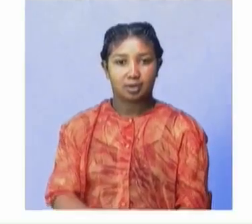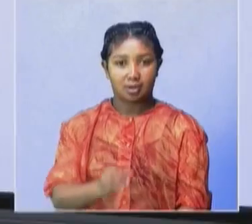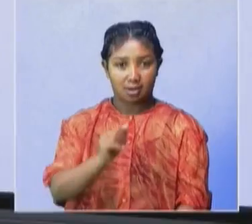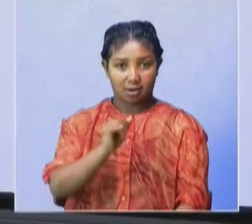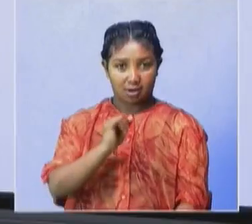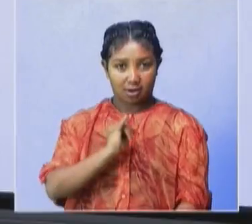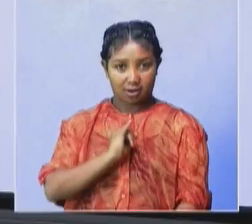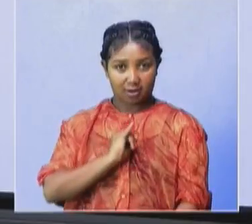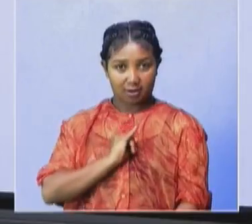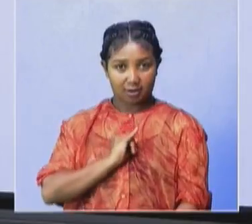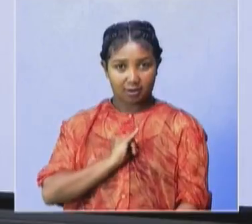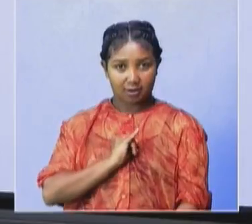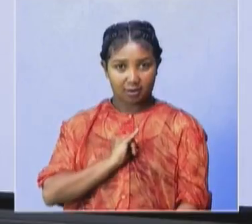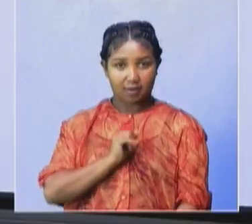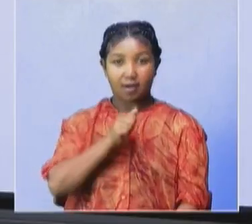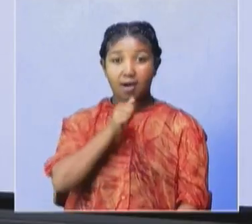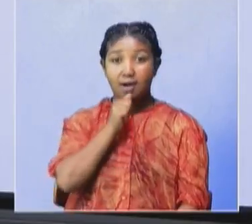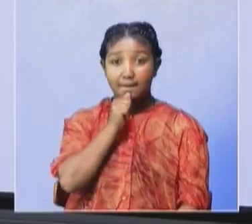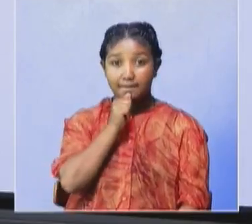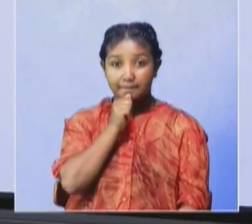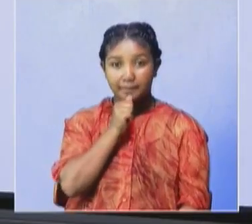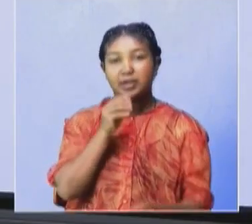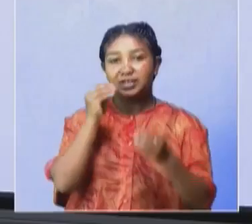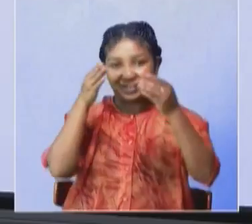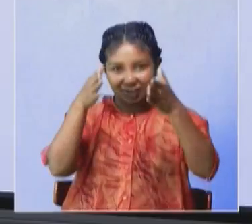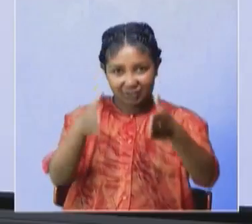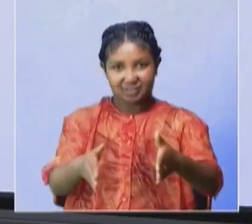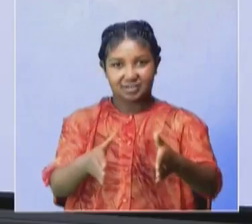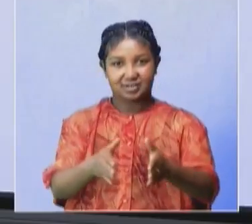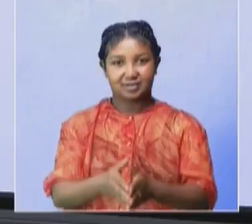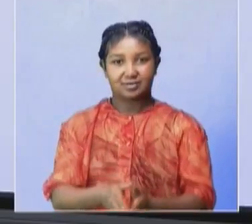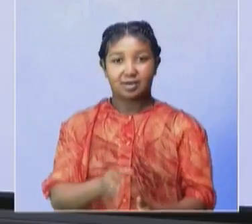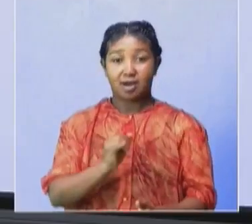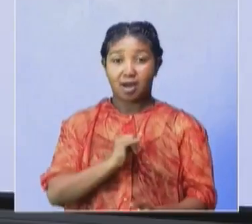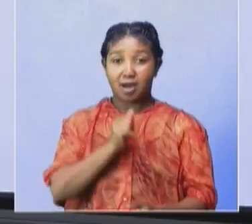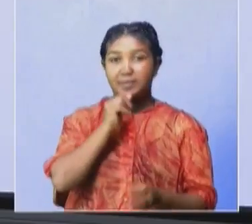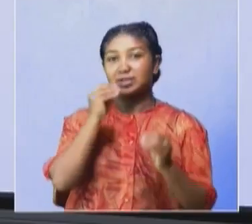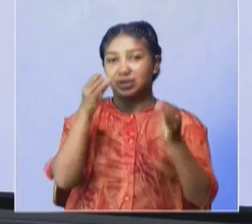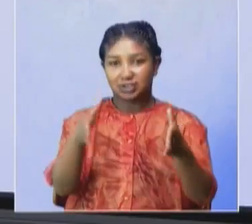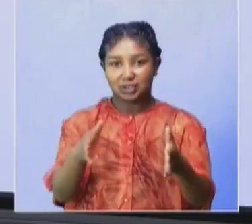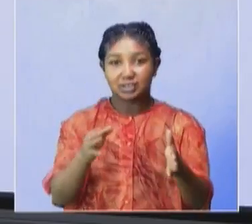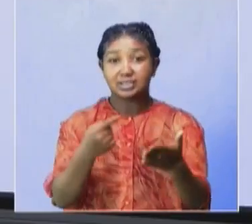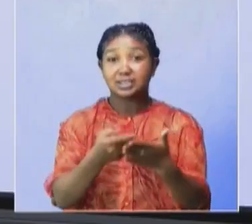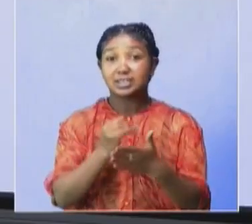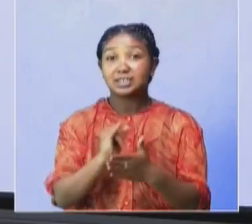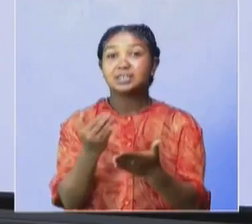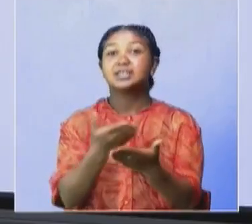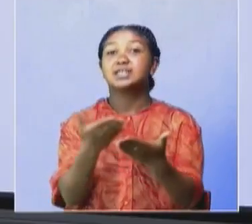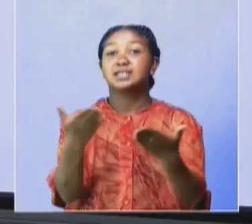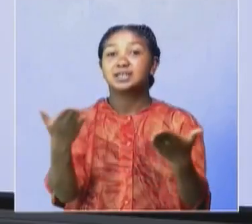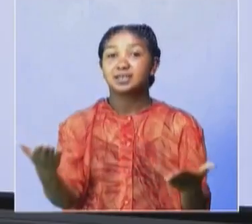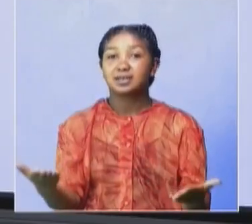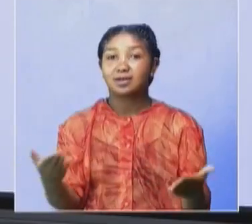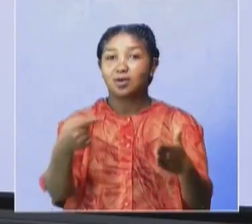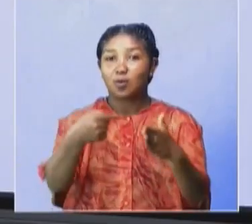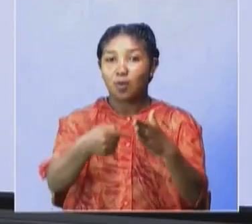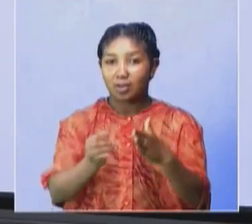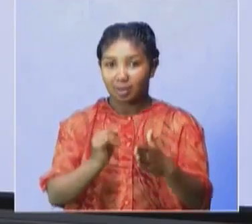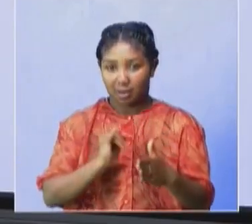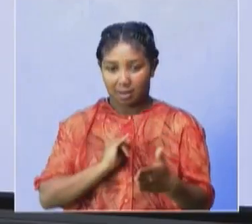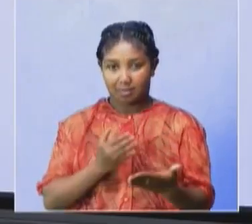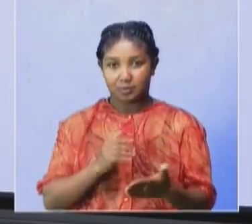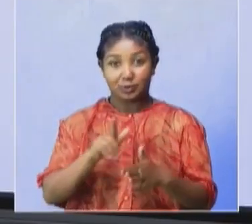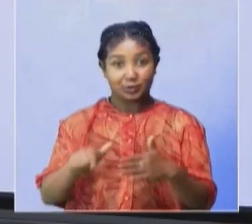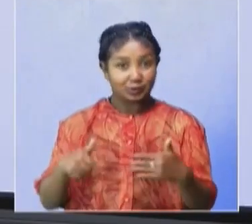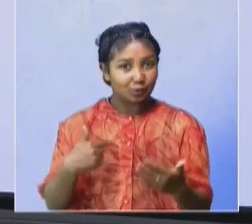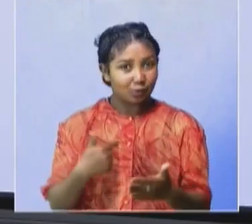I am a teacher. I am a teacher. This is the thing what I am.